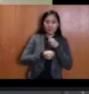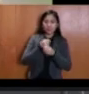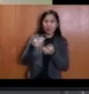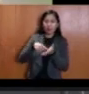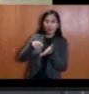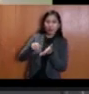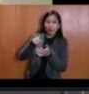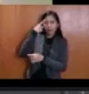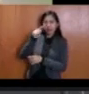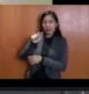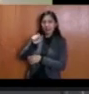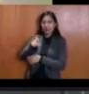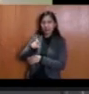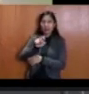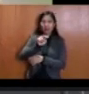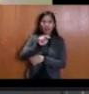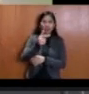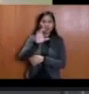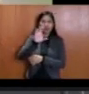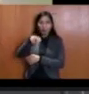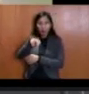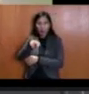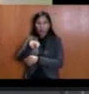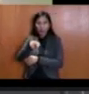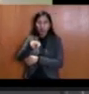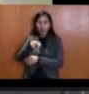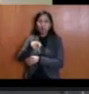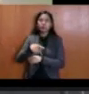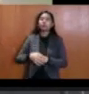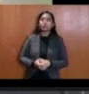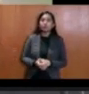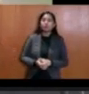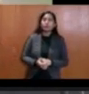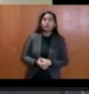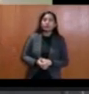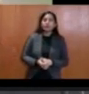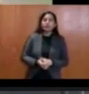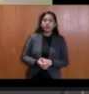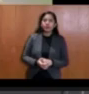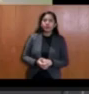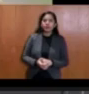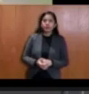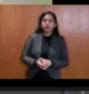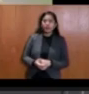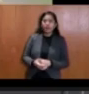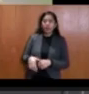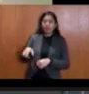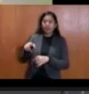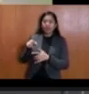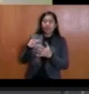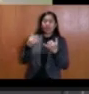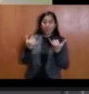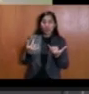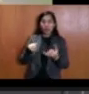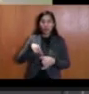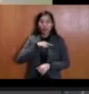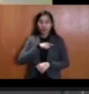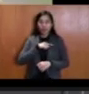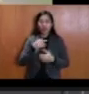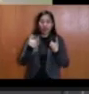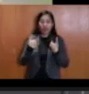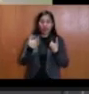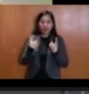our computations. And it's earning. It has the capacity to pay. We have our problem with